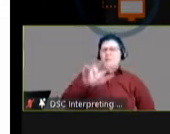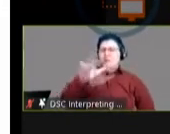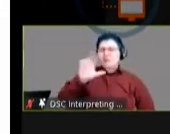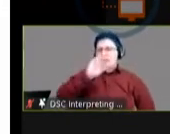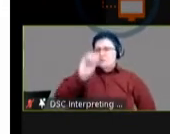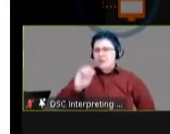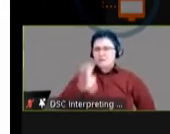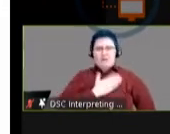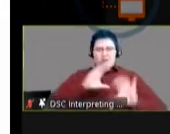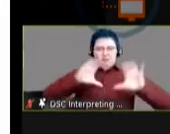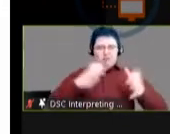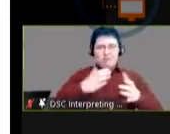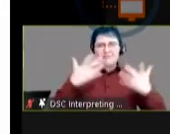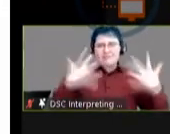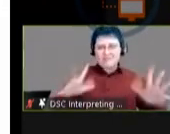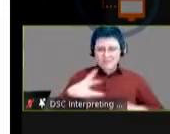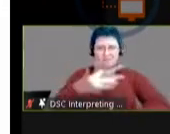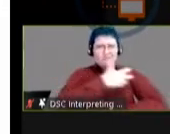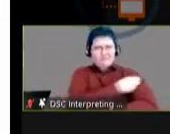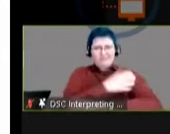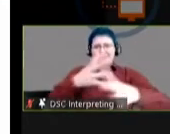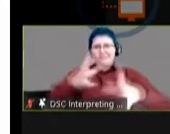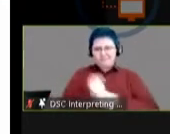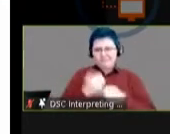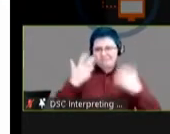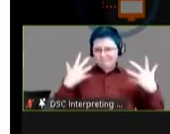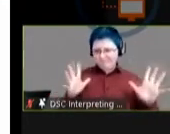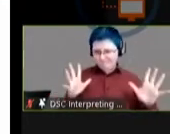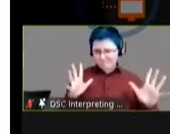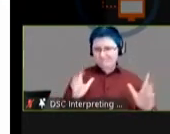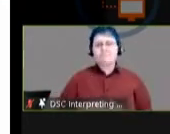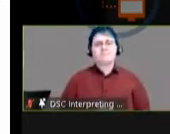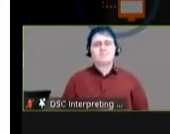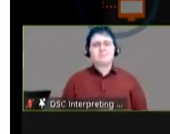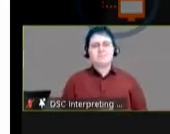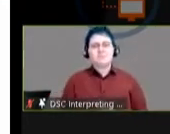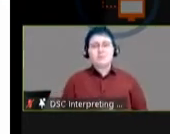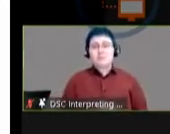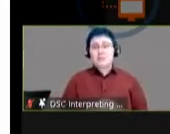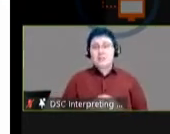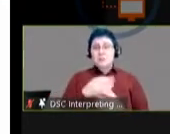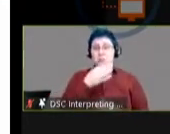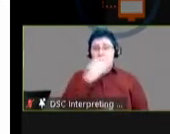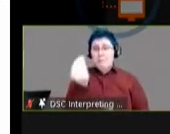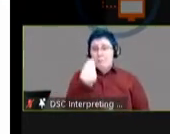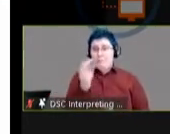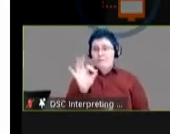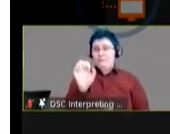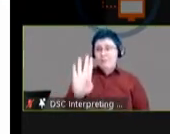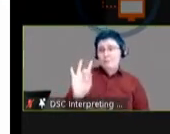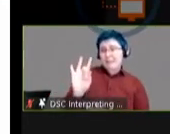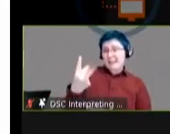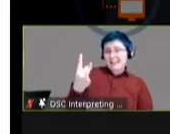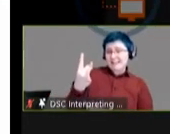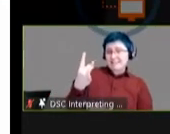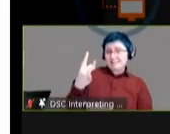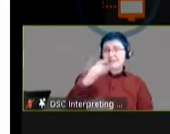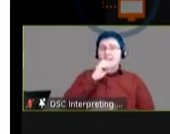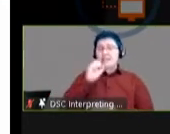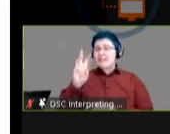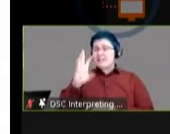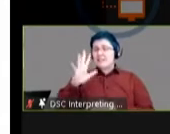35,669 people have been vaccinated against the coronavirus in the county, which is about 8.33% of the population. Next